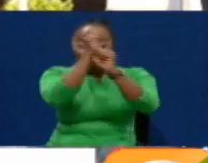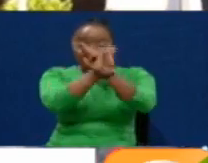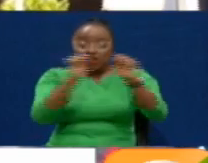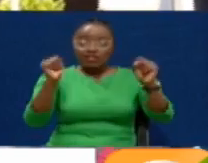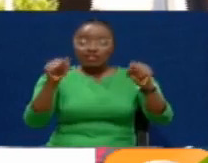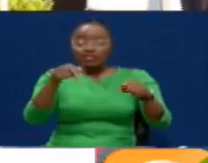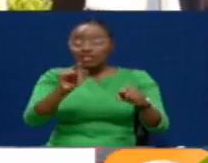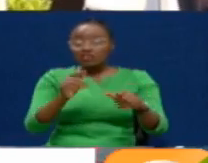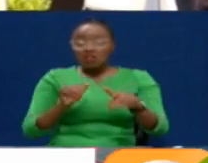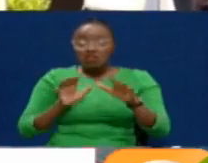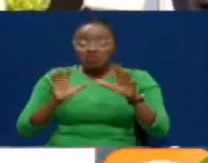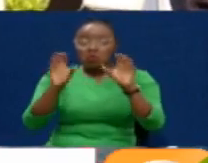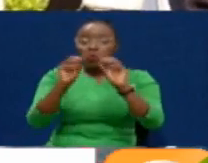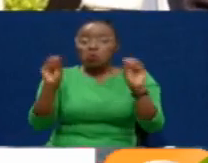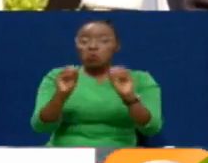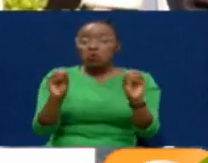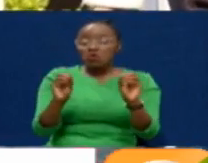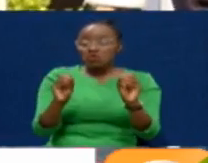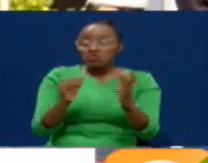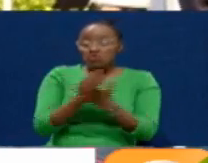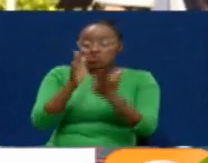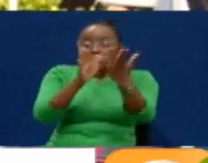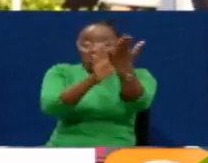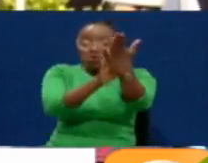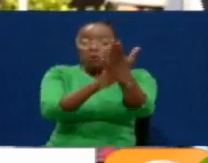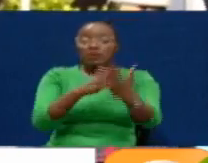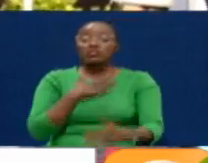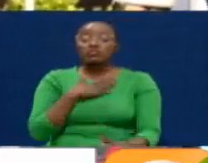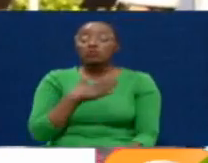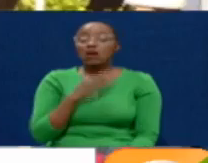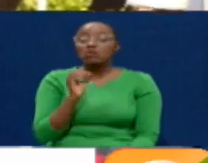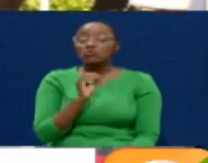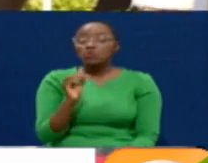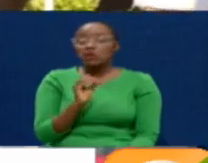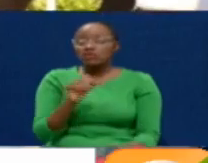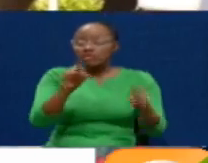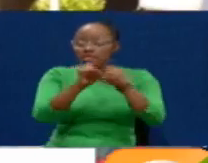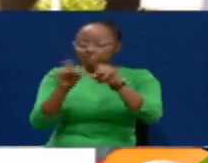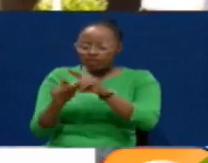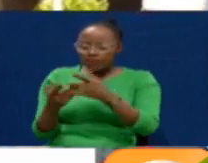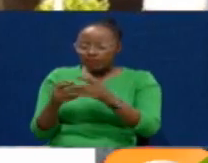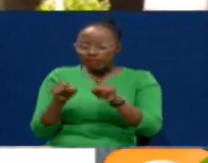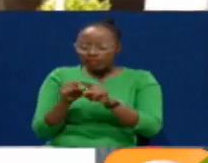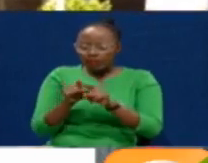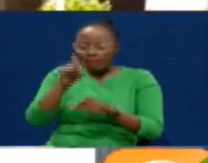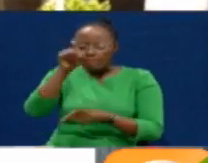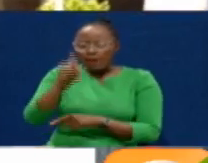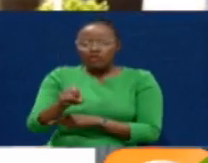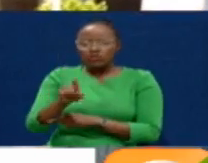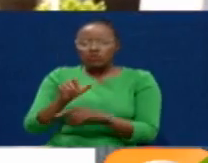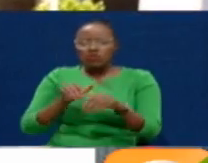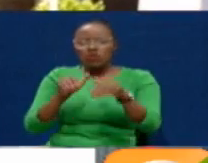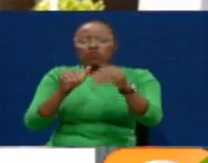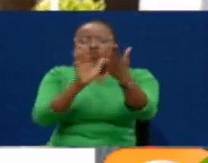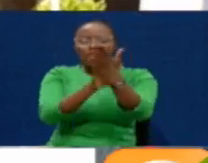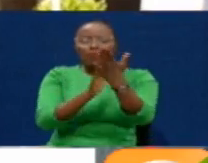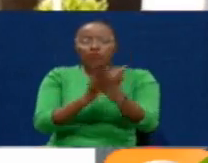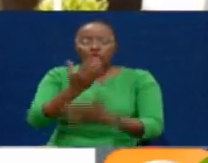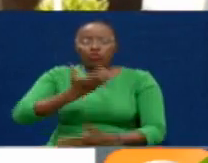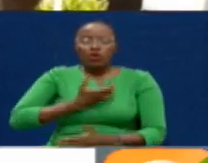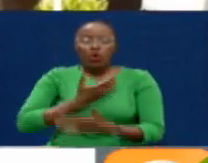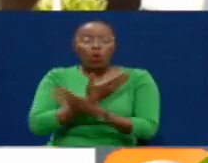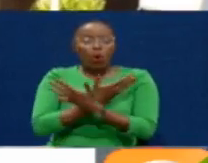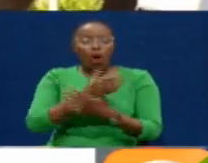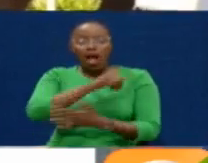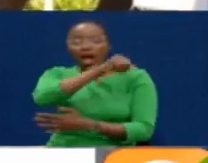not bound by my recommendation, is also not bound by the recommendation of the council or